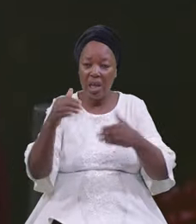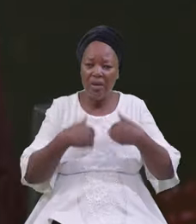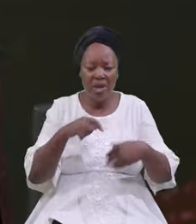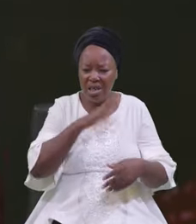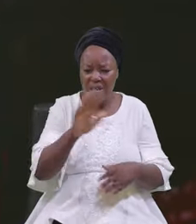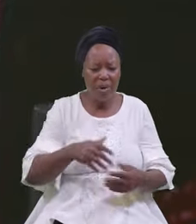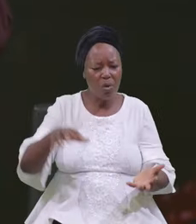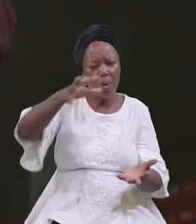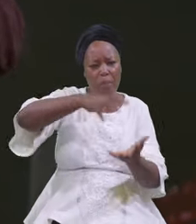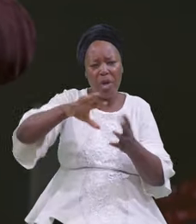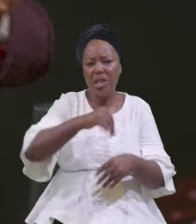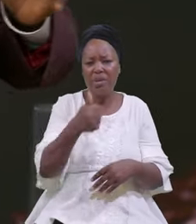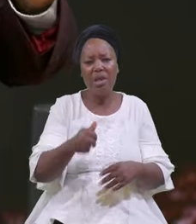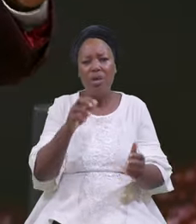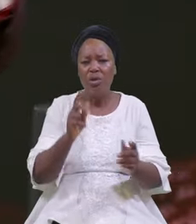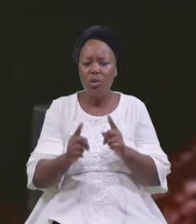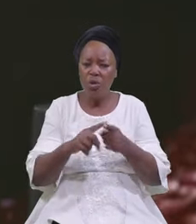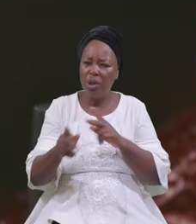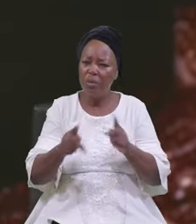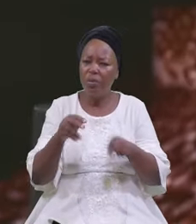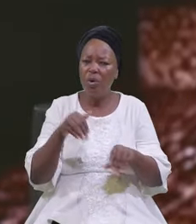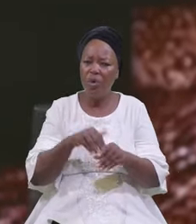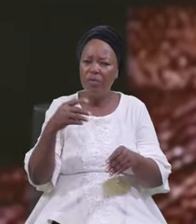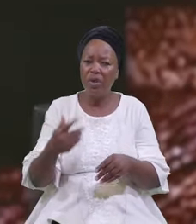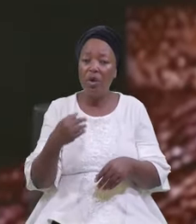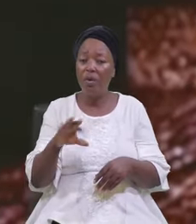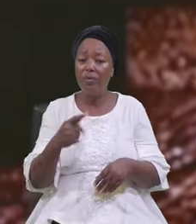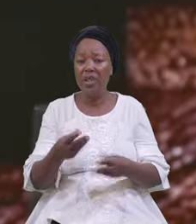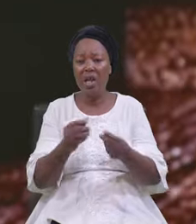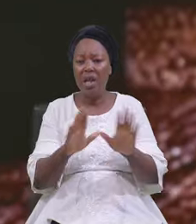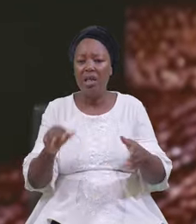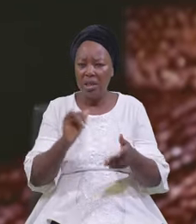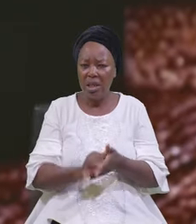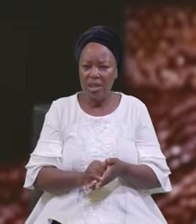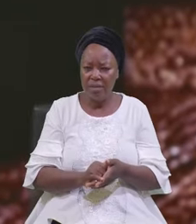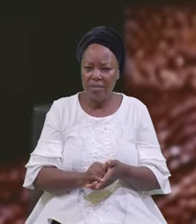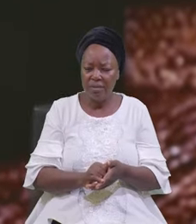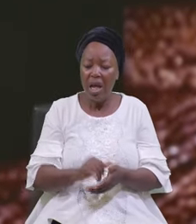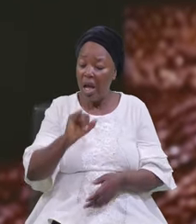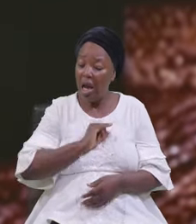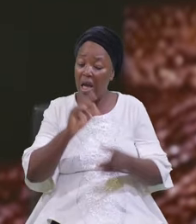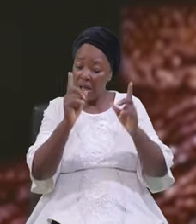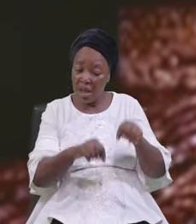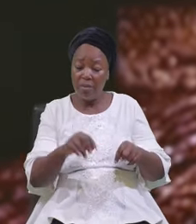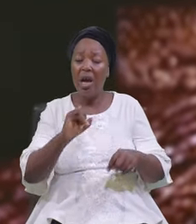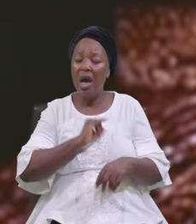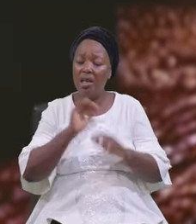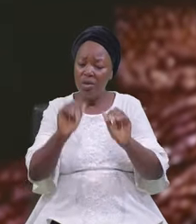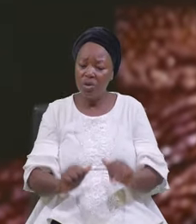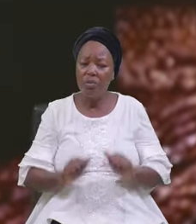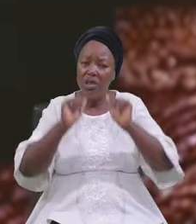people of the land. They said, I came. I come, I, submitted myself, I